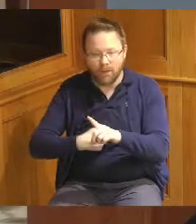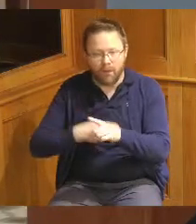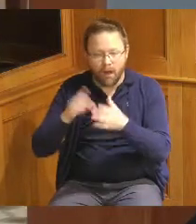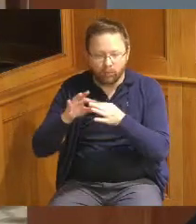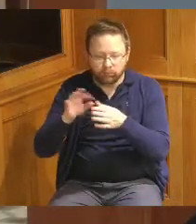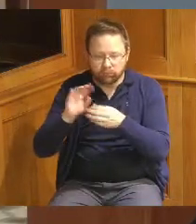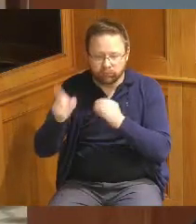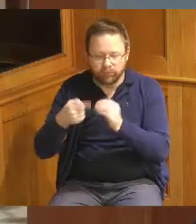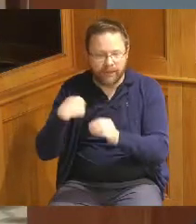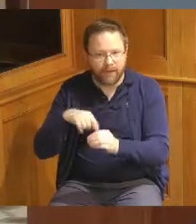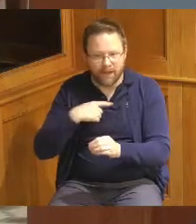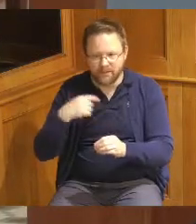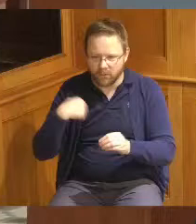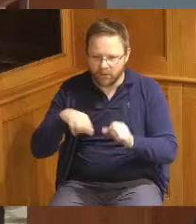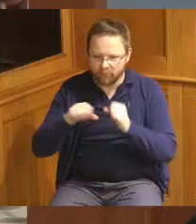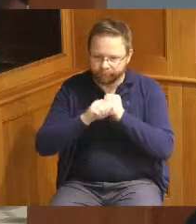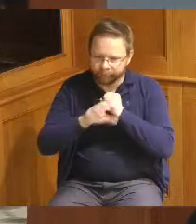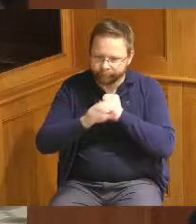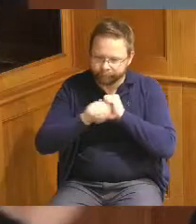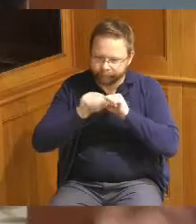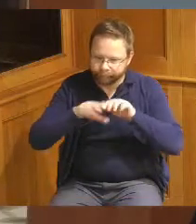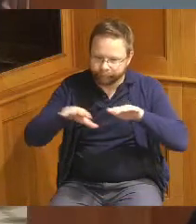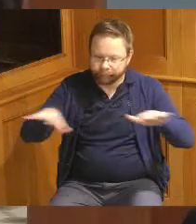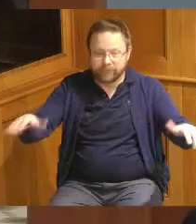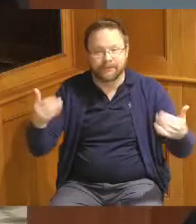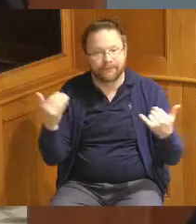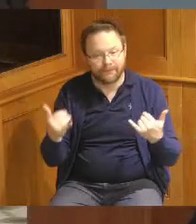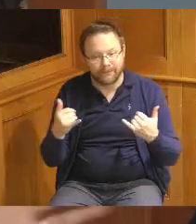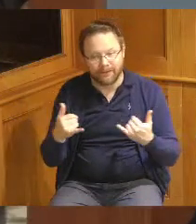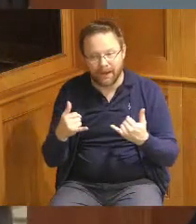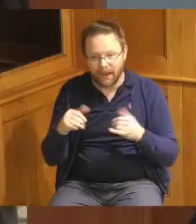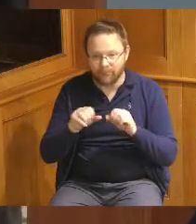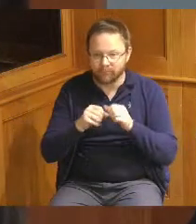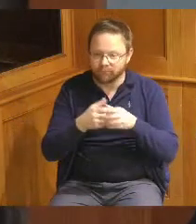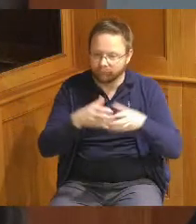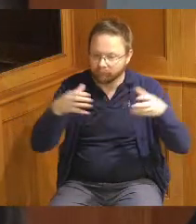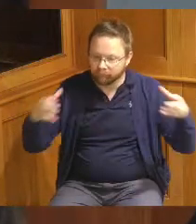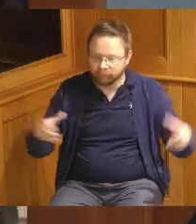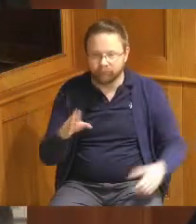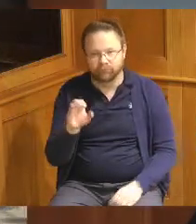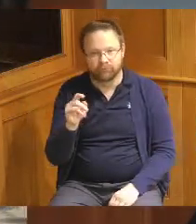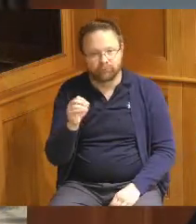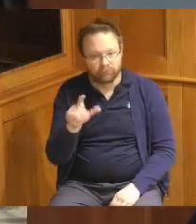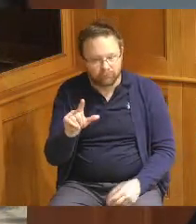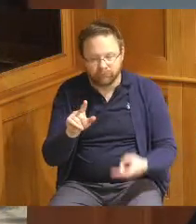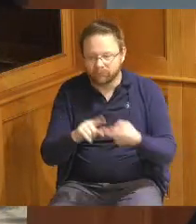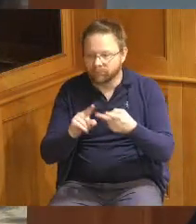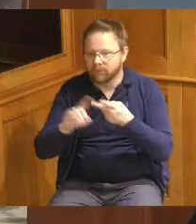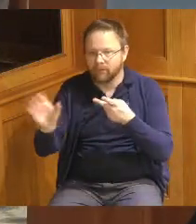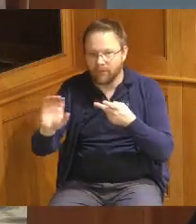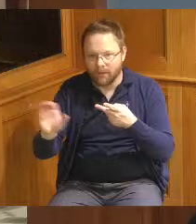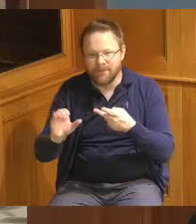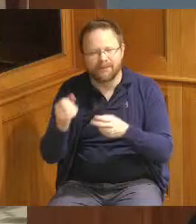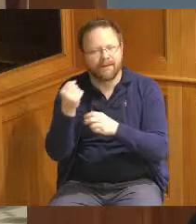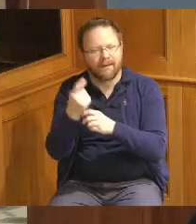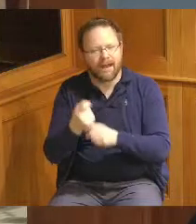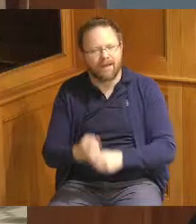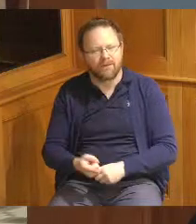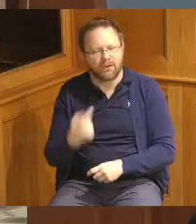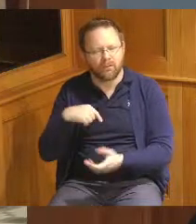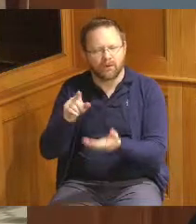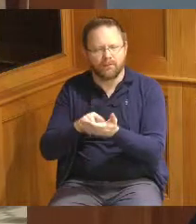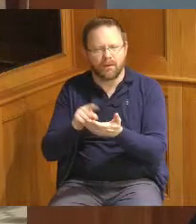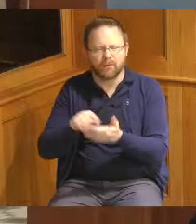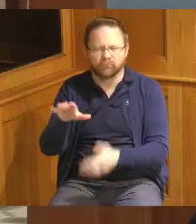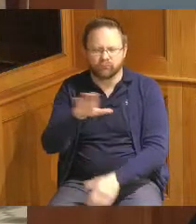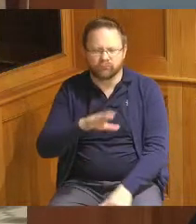And so we just continue to grow. And now we're even in Bethel, Ohio, Columbus, Ohio, and every year we publish about 25 students at